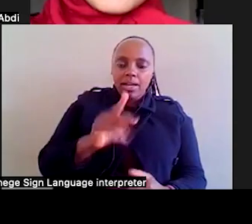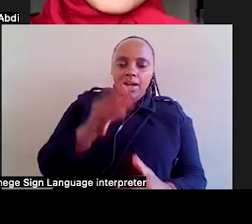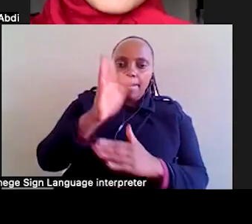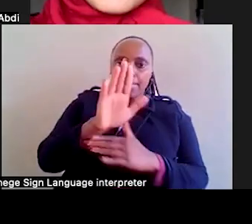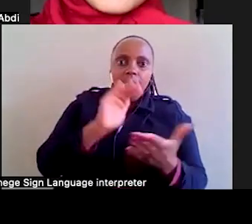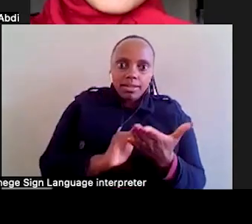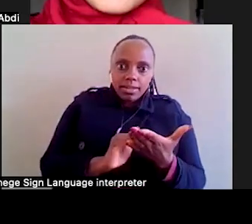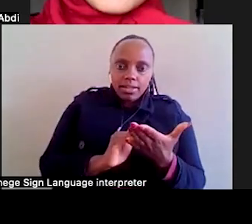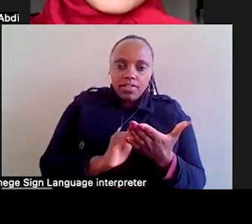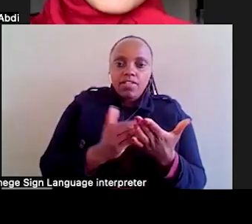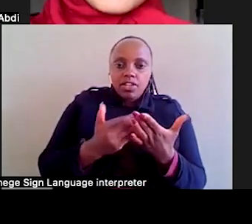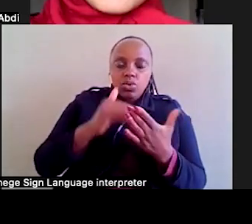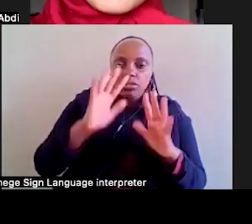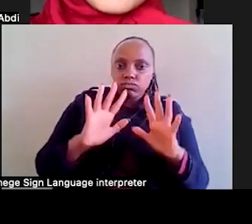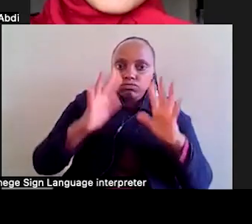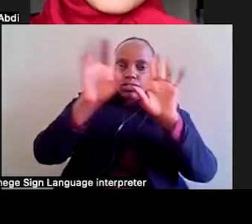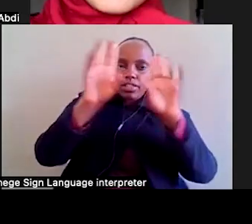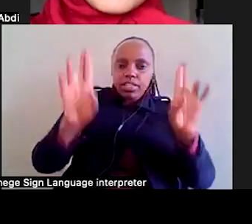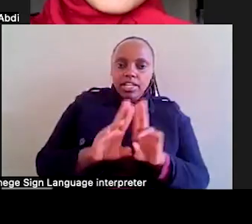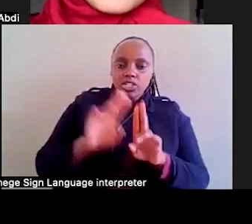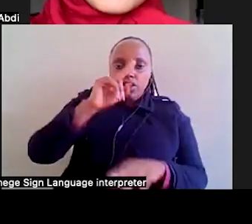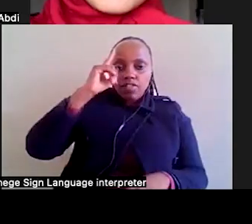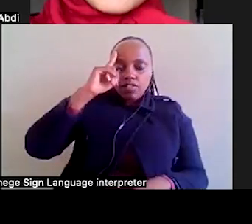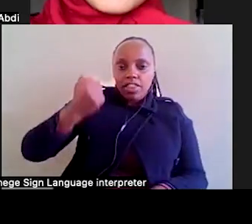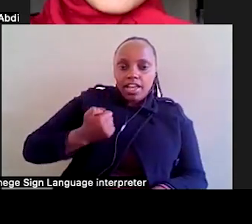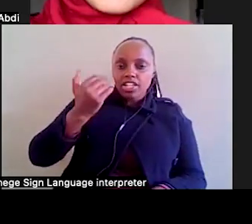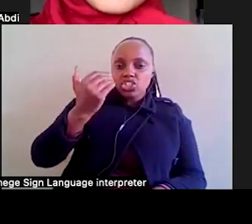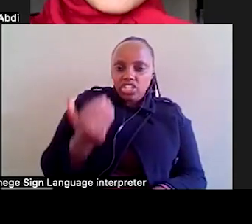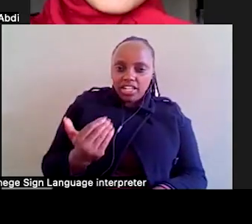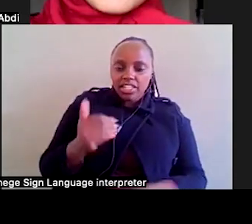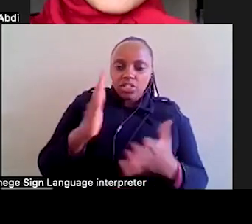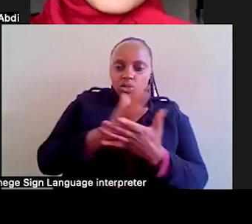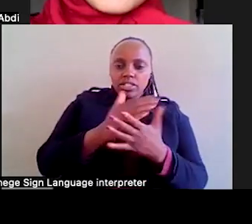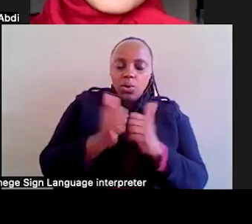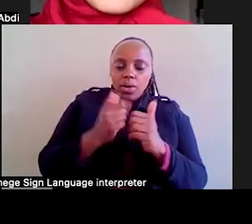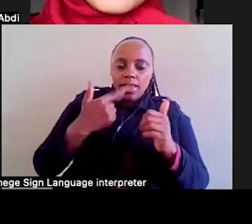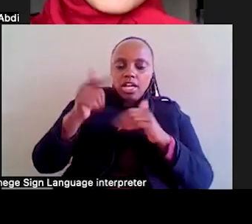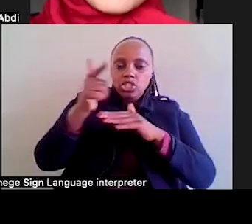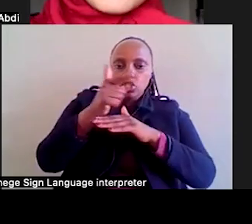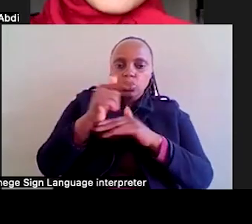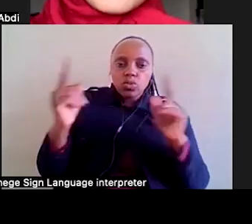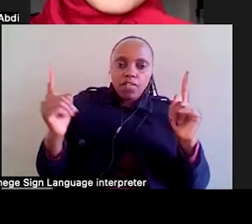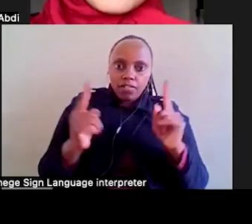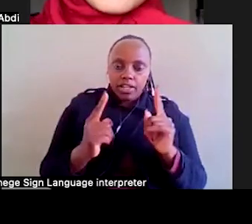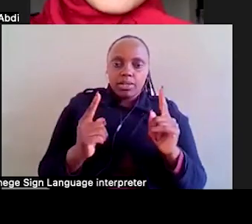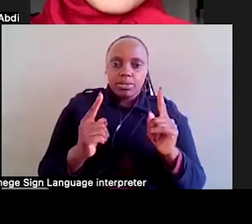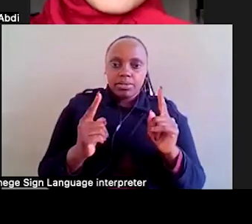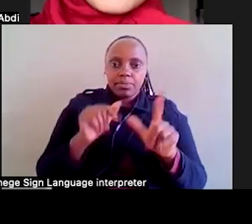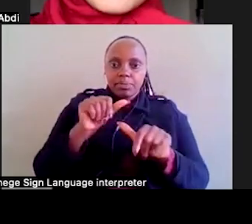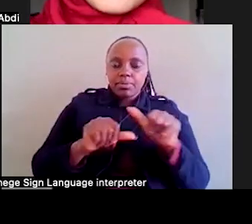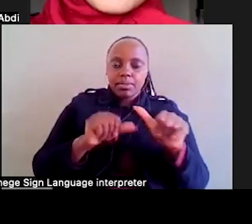the commemoration of International Day of the Girl Child to share with us a small video of a